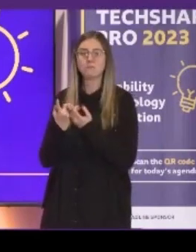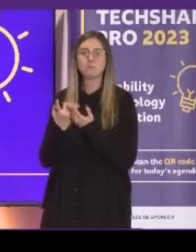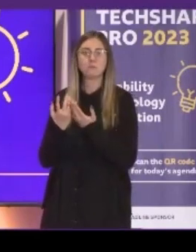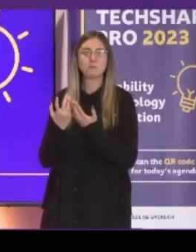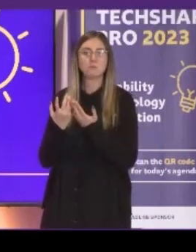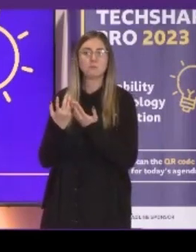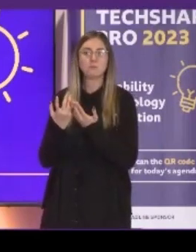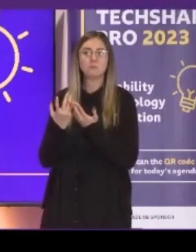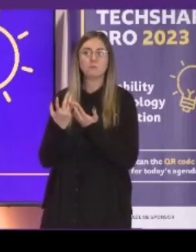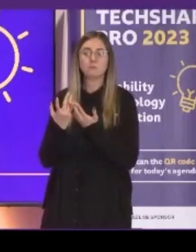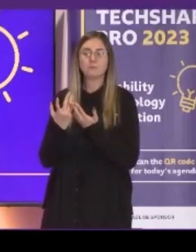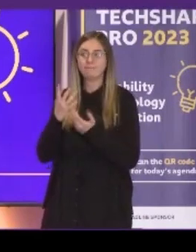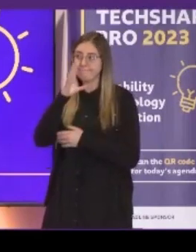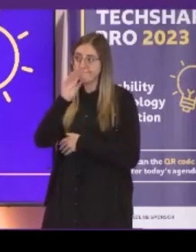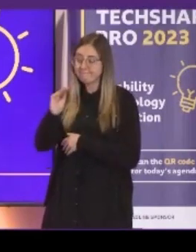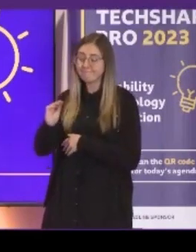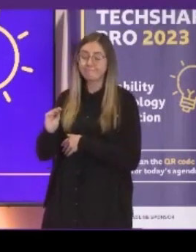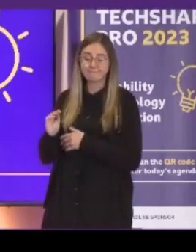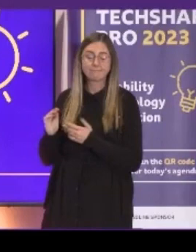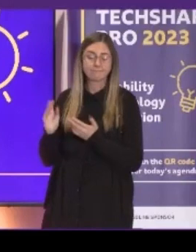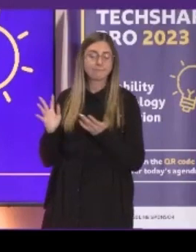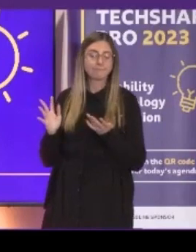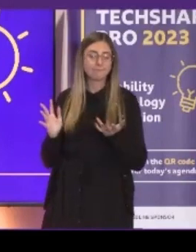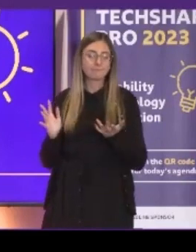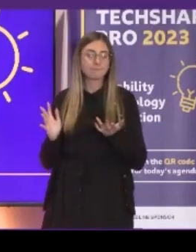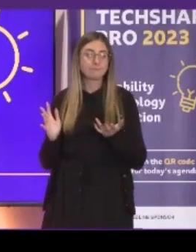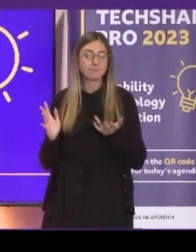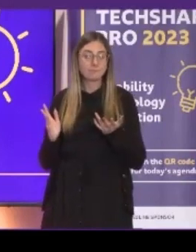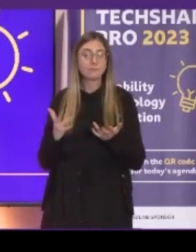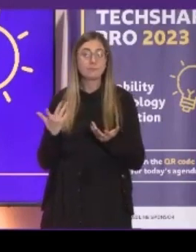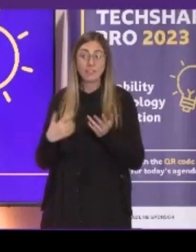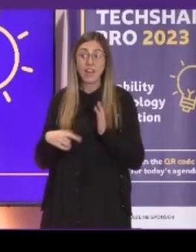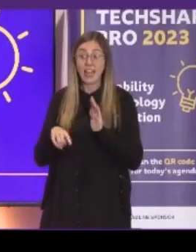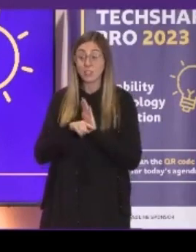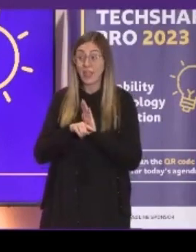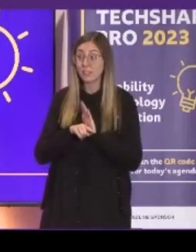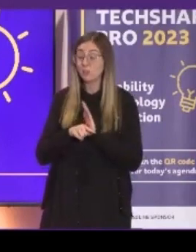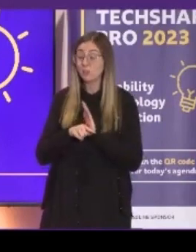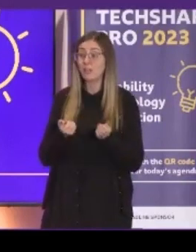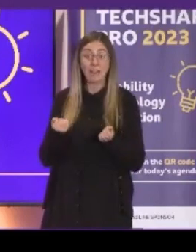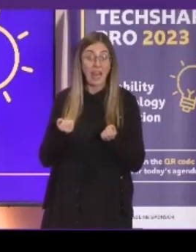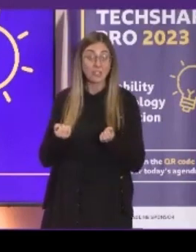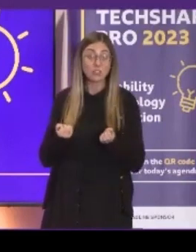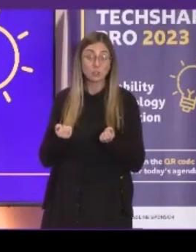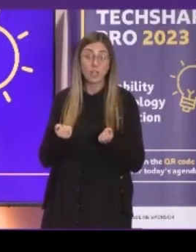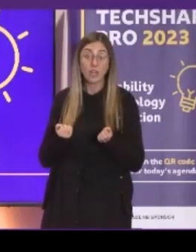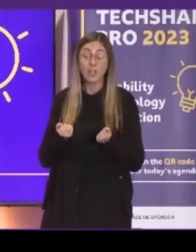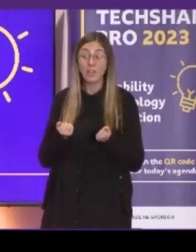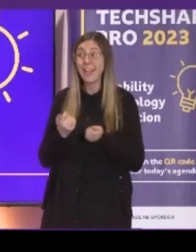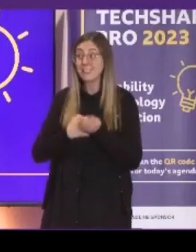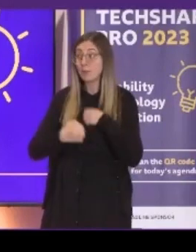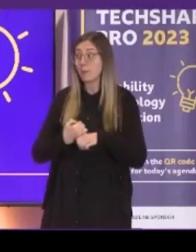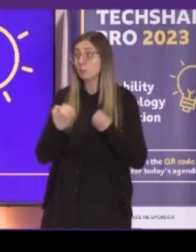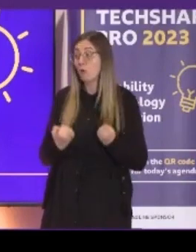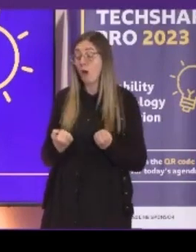about letting them know that, you know, regulation around this is only getting